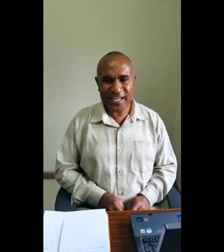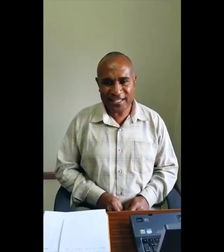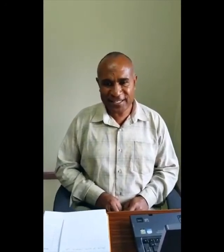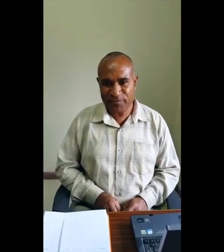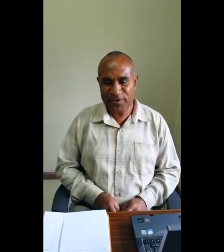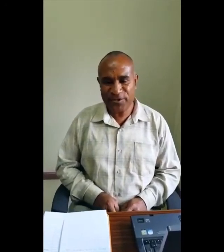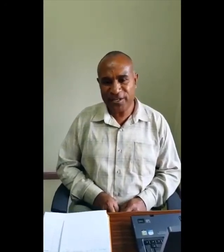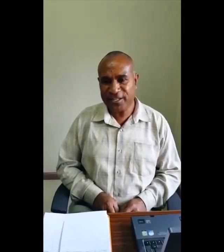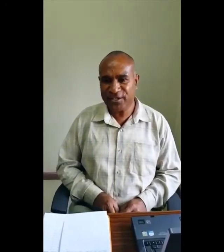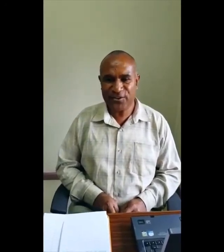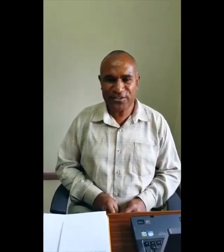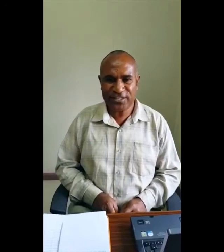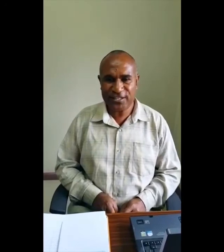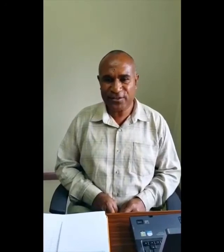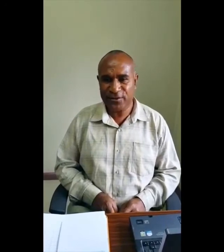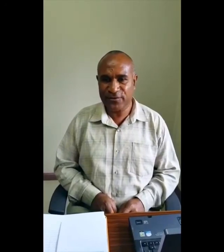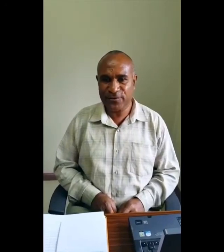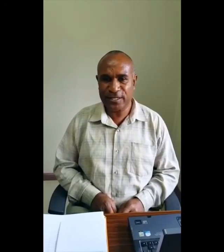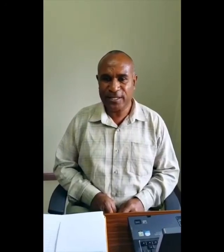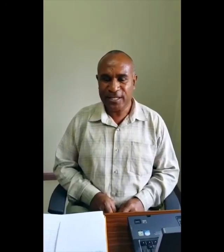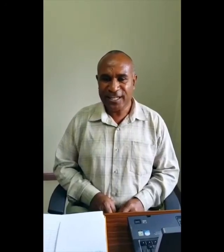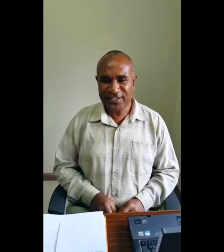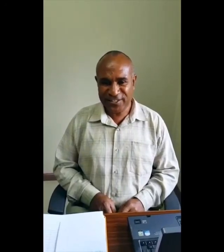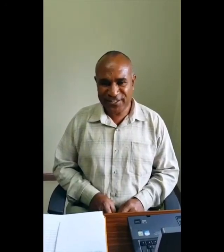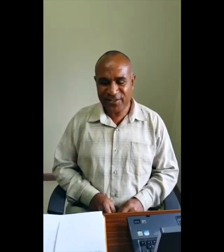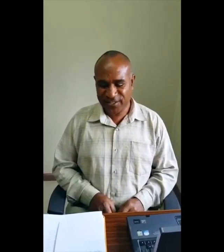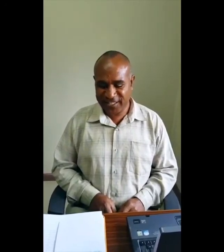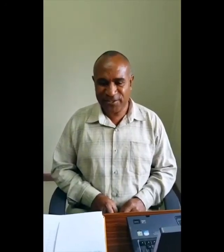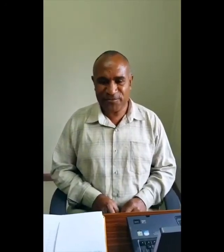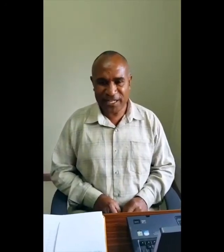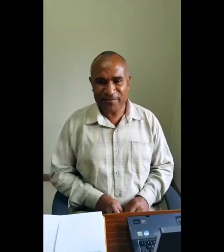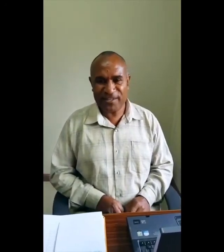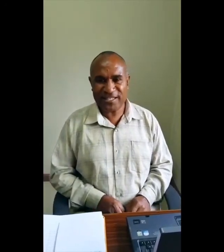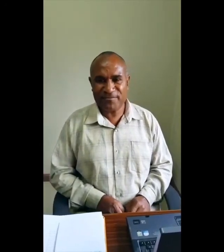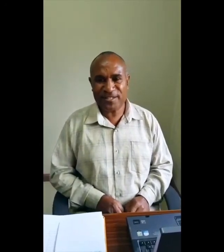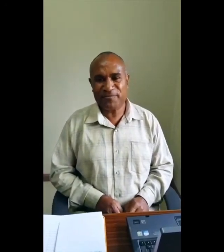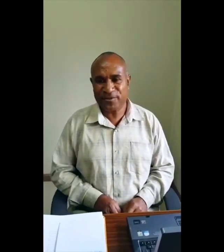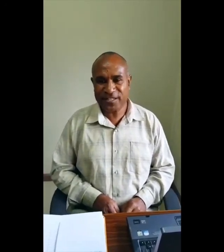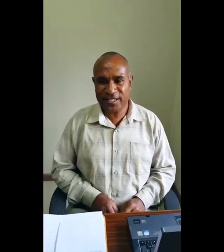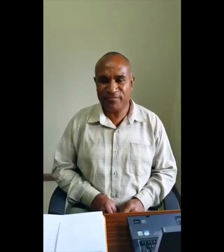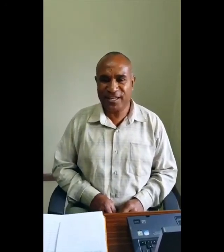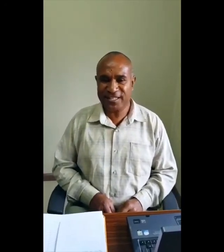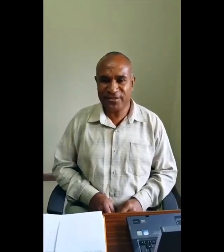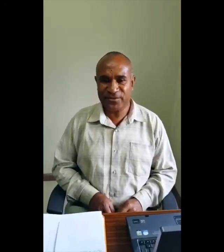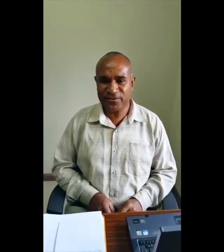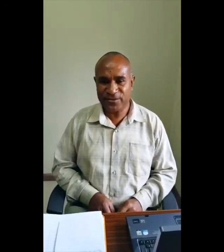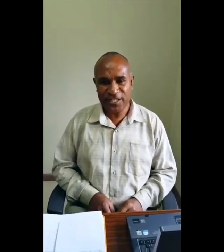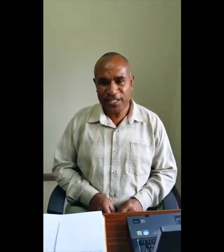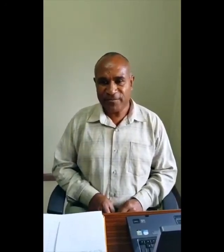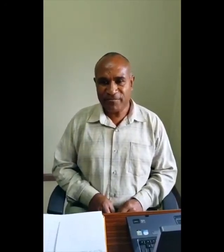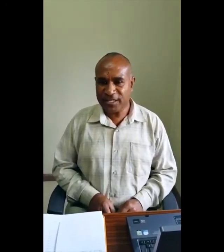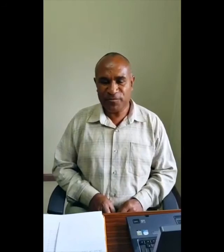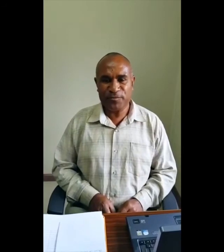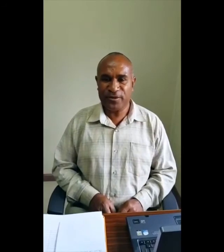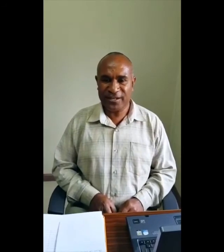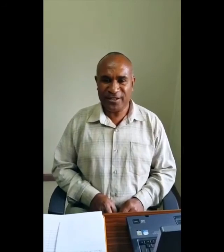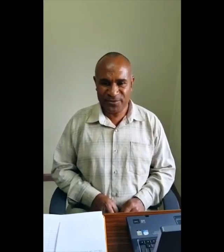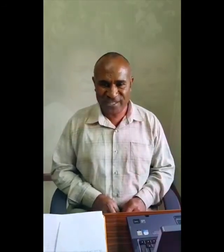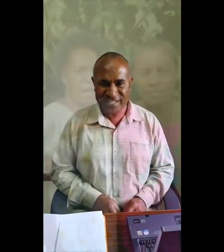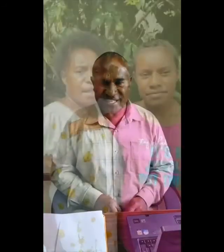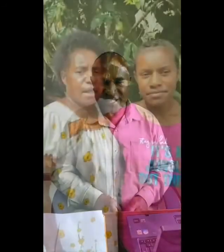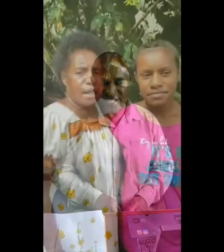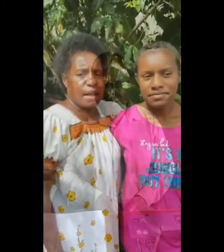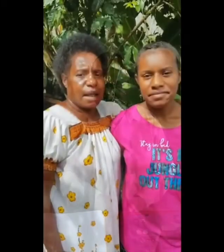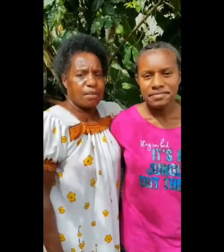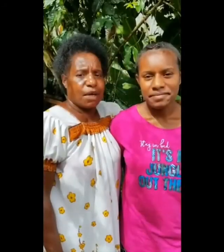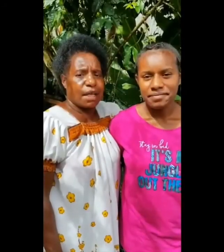his hands upon you and your local church, so you will continue to become the same support, same blessing to many people around the